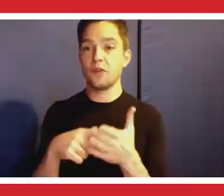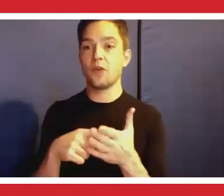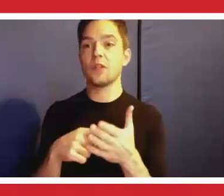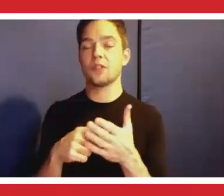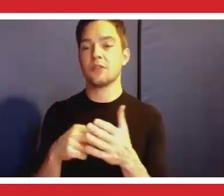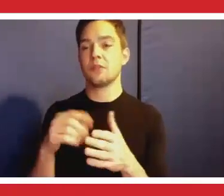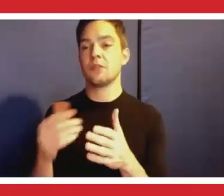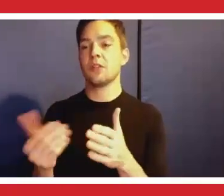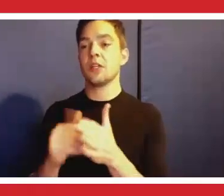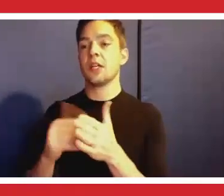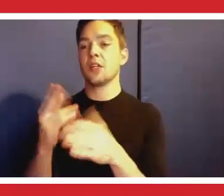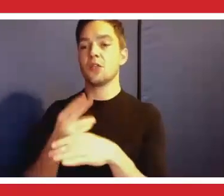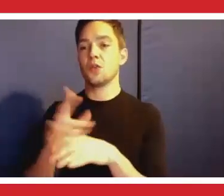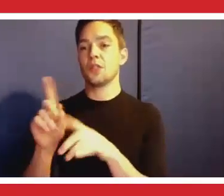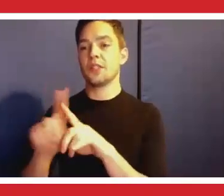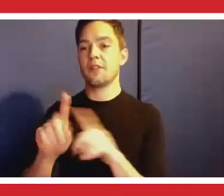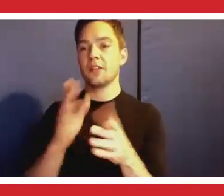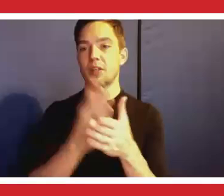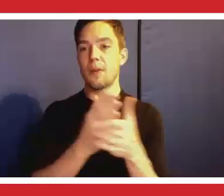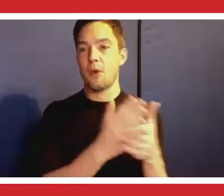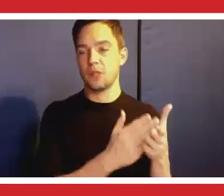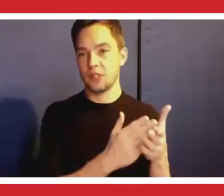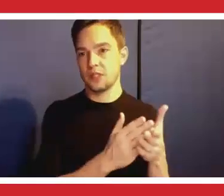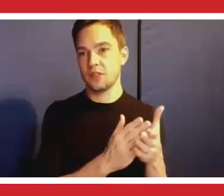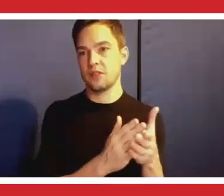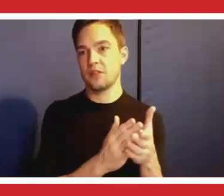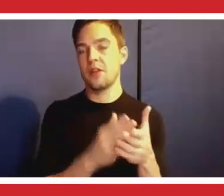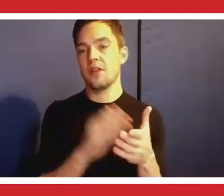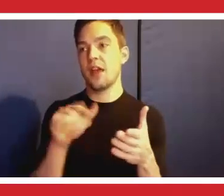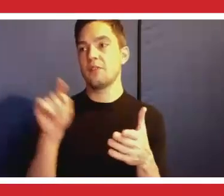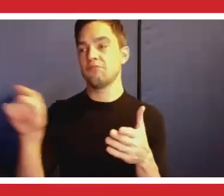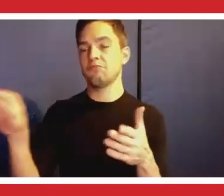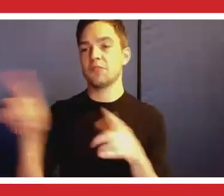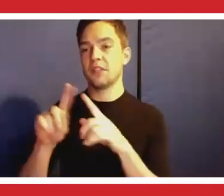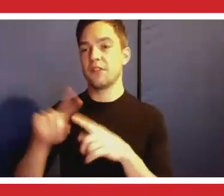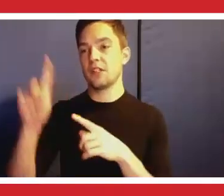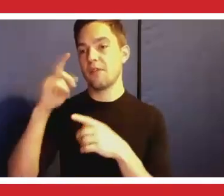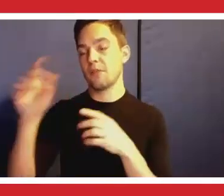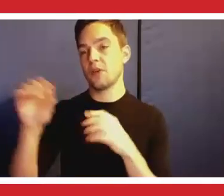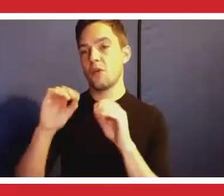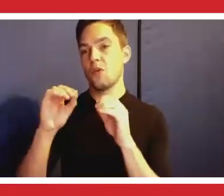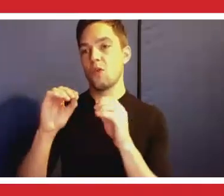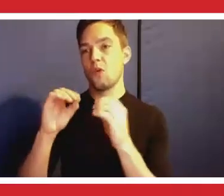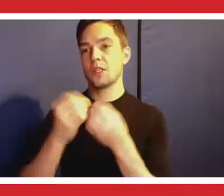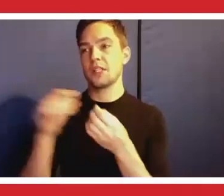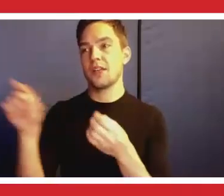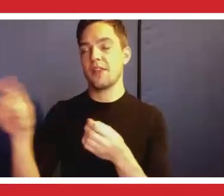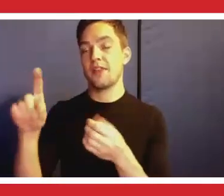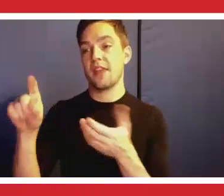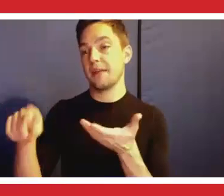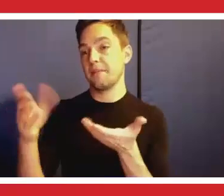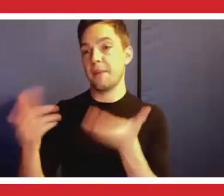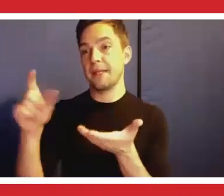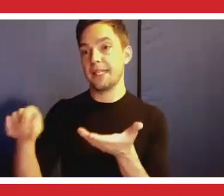components that the different government organizations may need. And this is related, on the